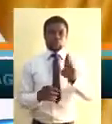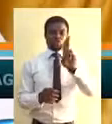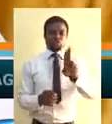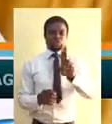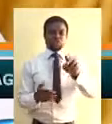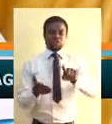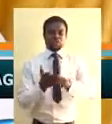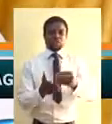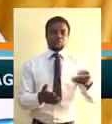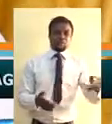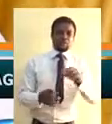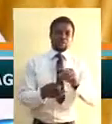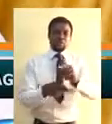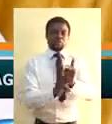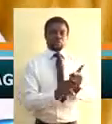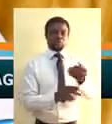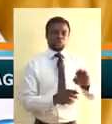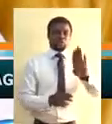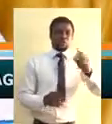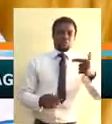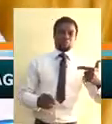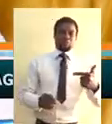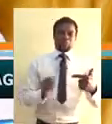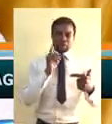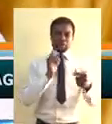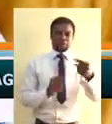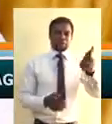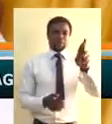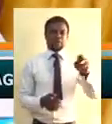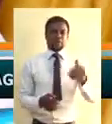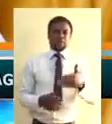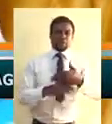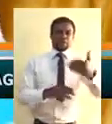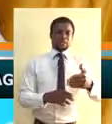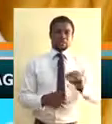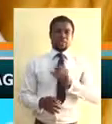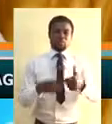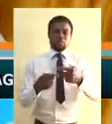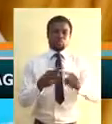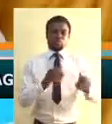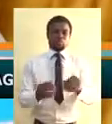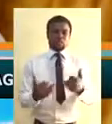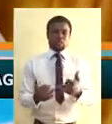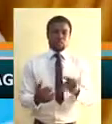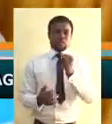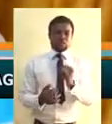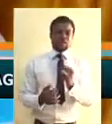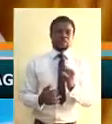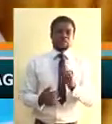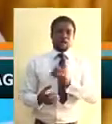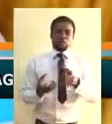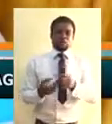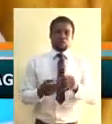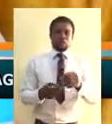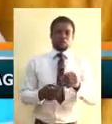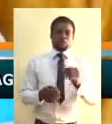for the production of bag. So the next thing I'm going to do now, I've actually drafted my pattern. So how did I draft